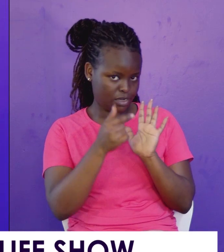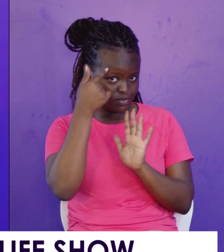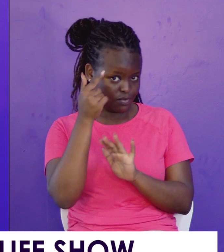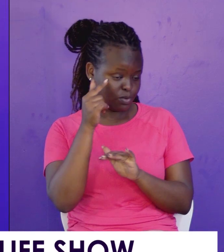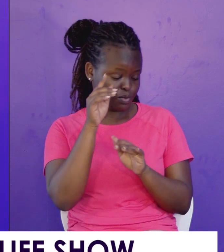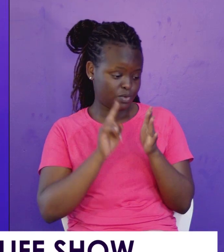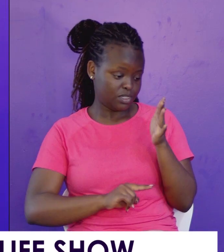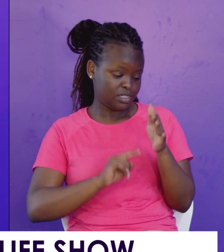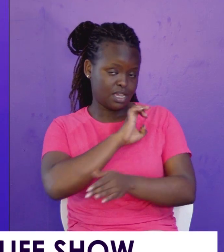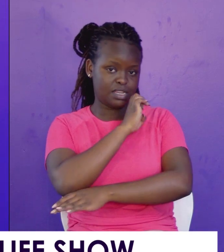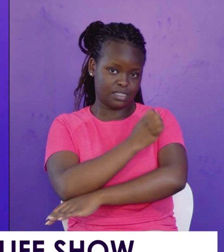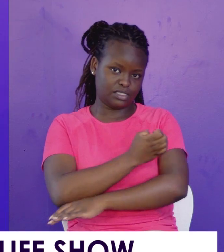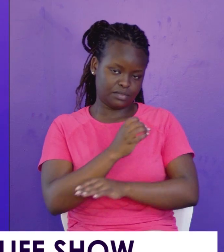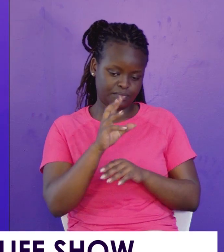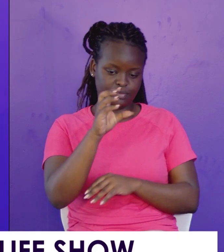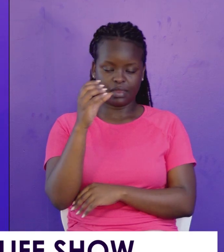energy.